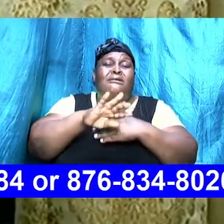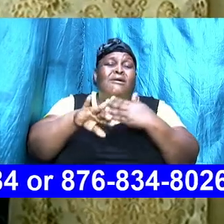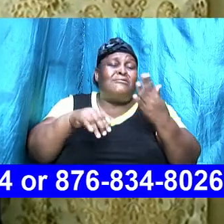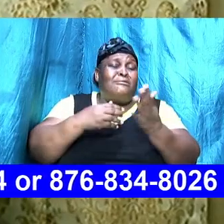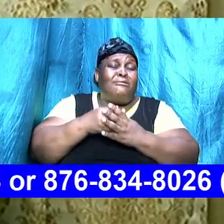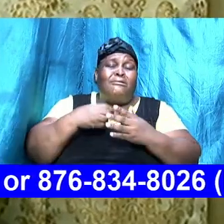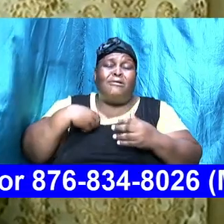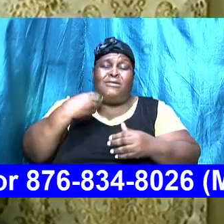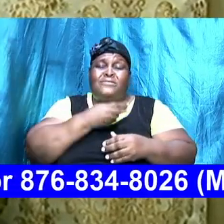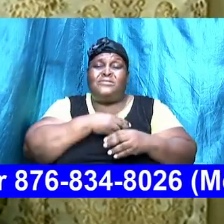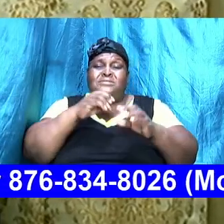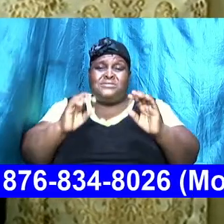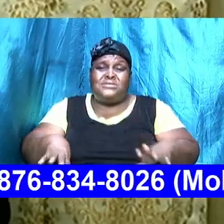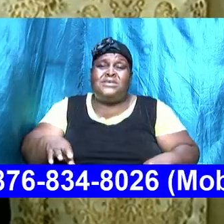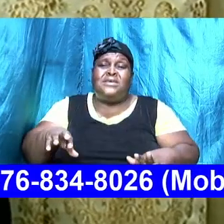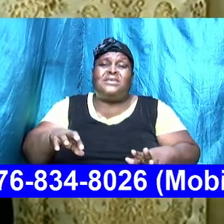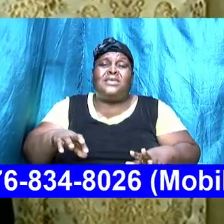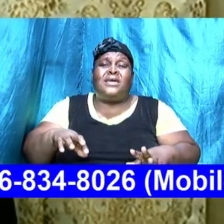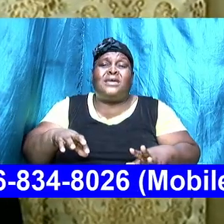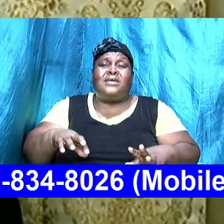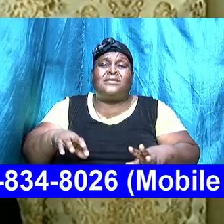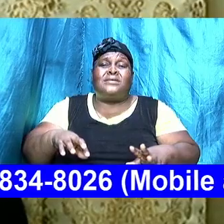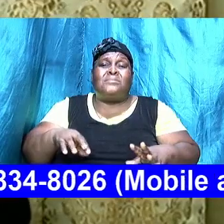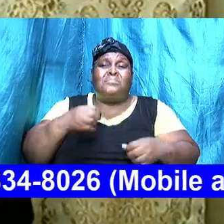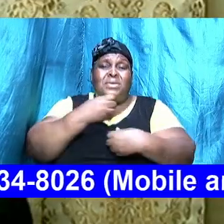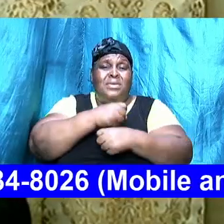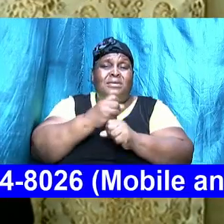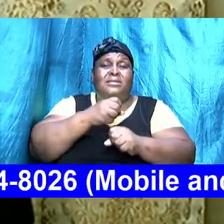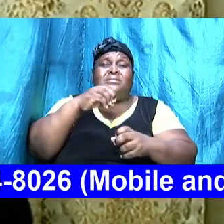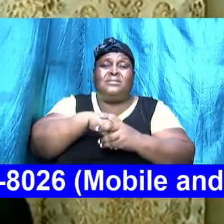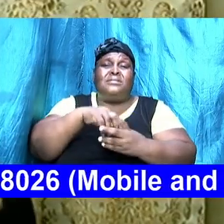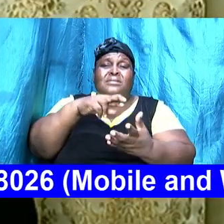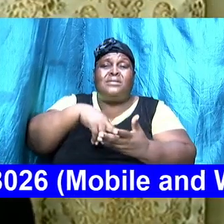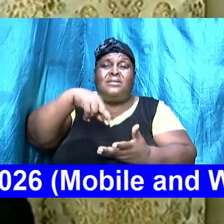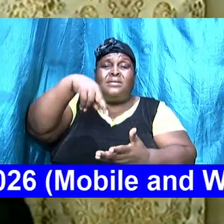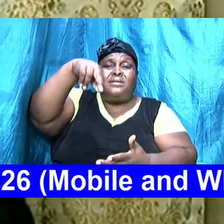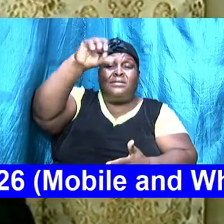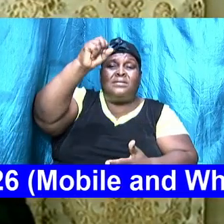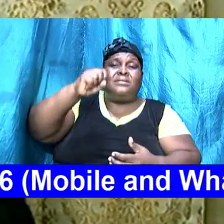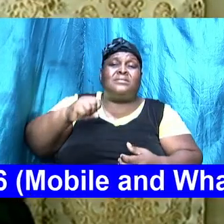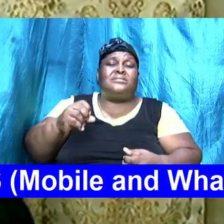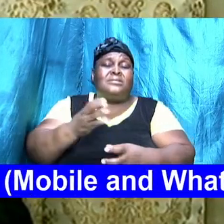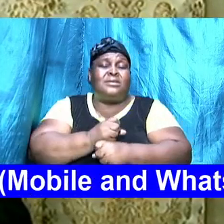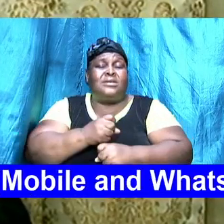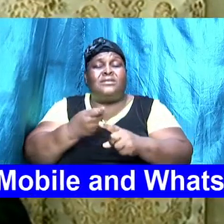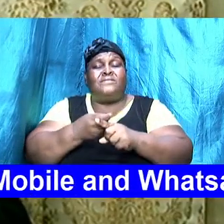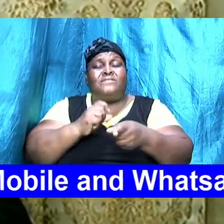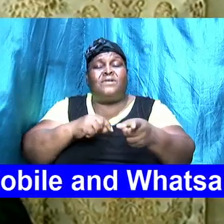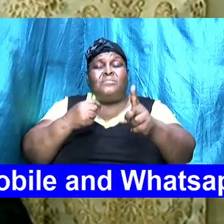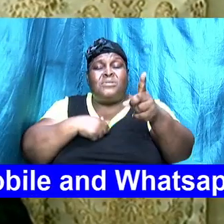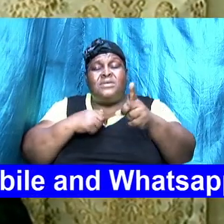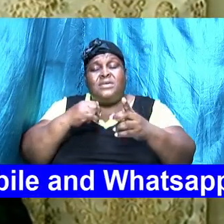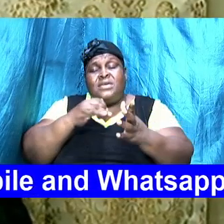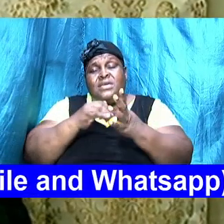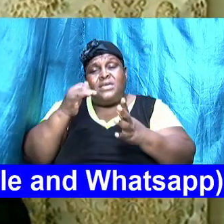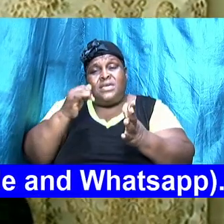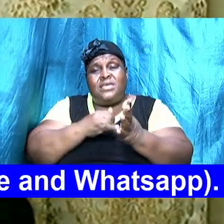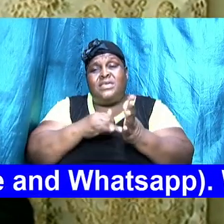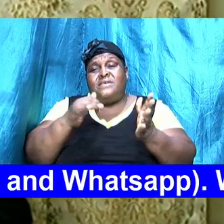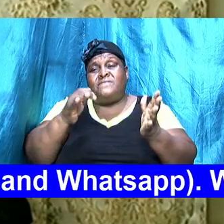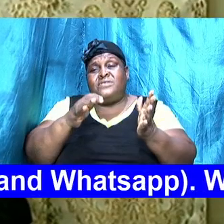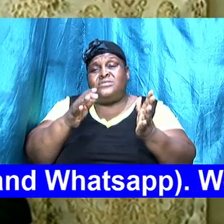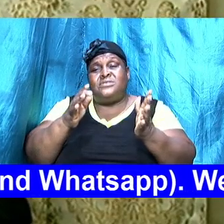it is that is happening in your relationship, take it from me. If Jesus forgive you of any